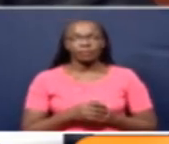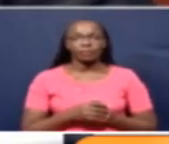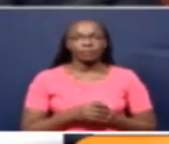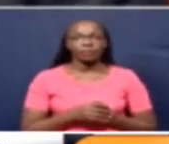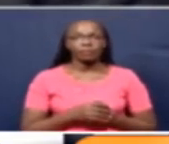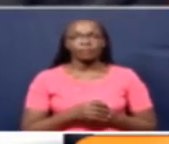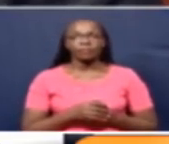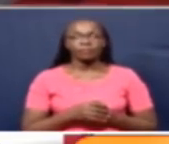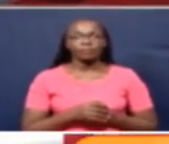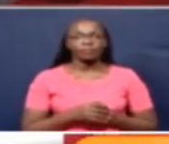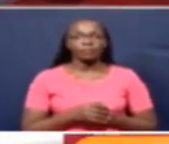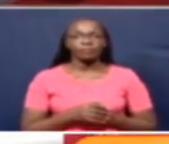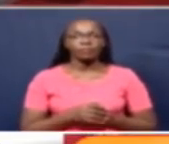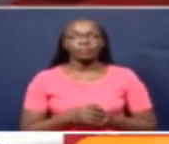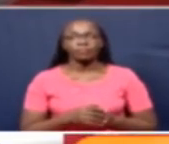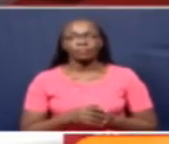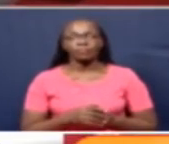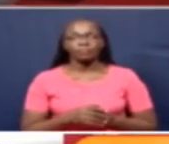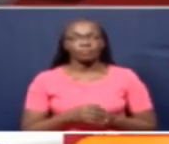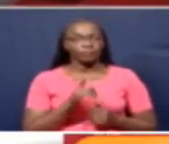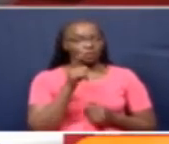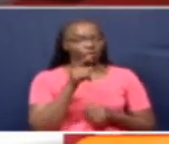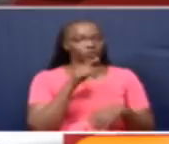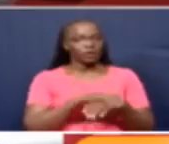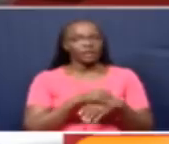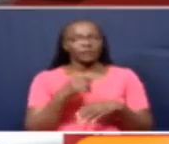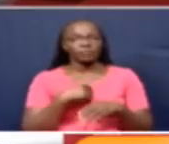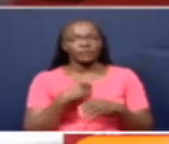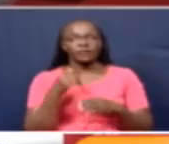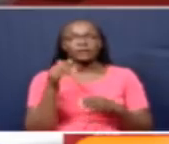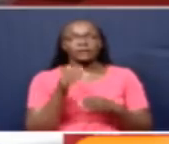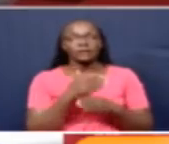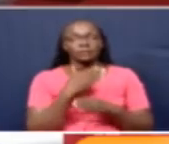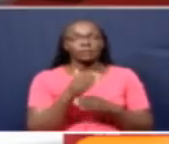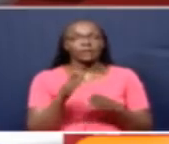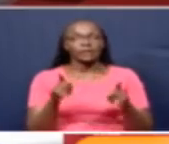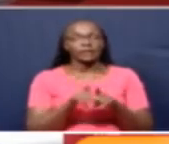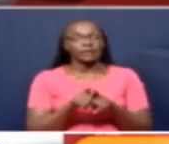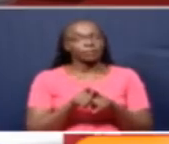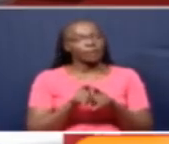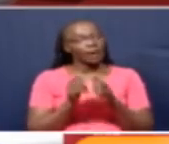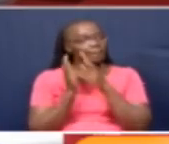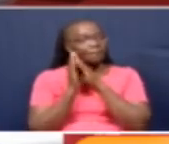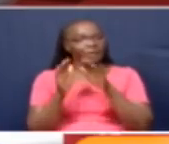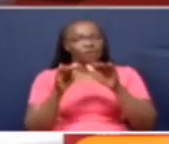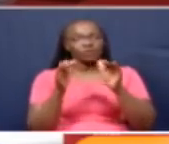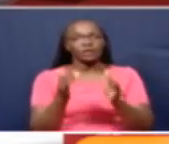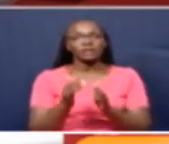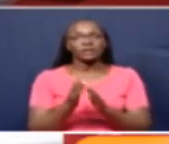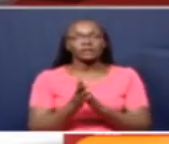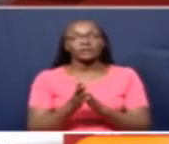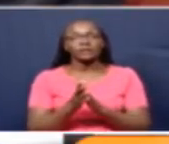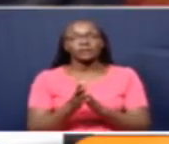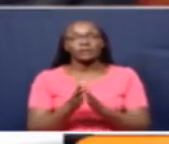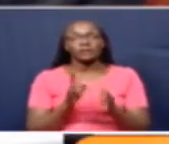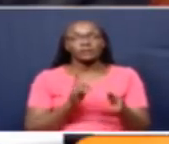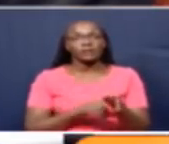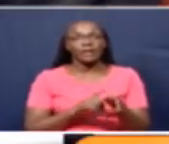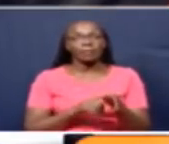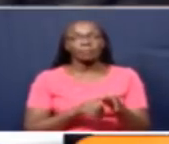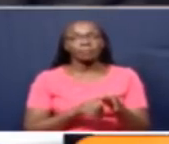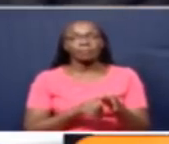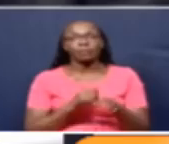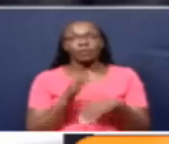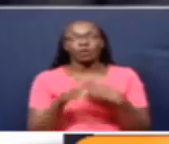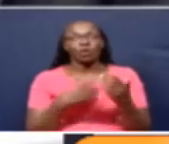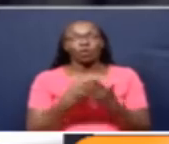Yeah. You got me sitting like a pillowcase. Bum, bum, bum, bum. When I'm going away, so